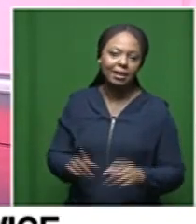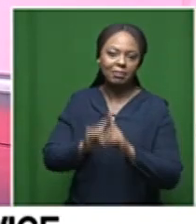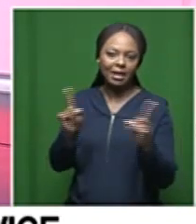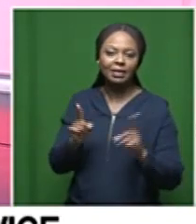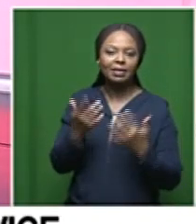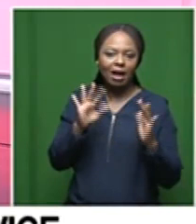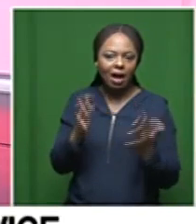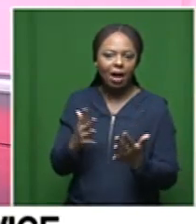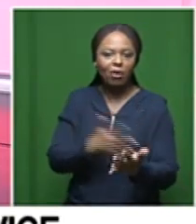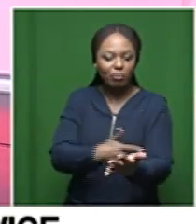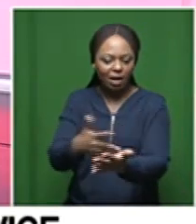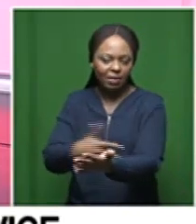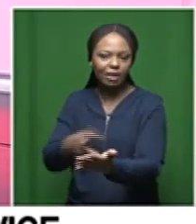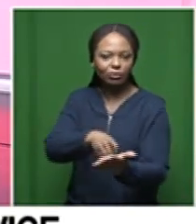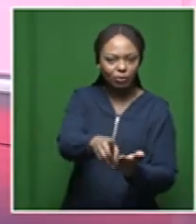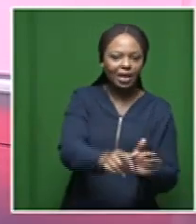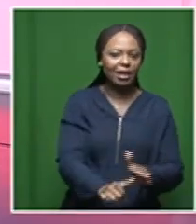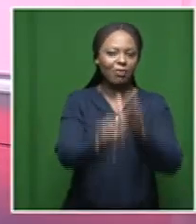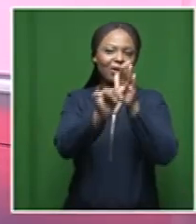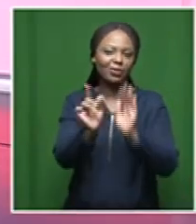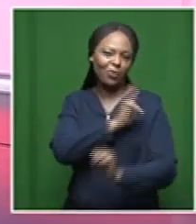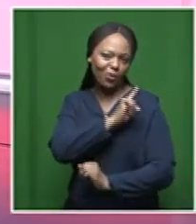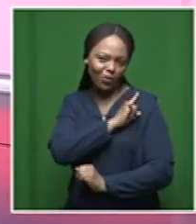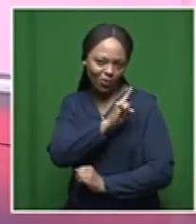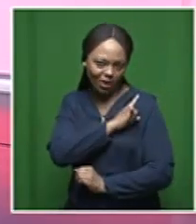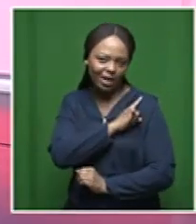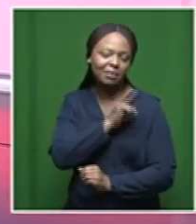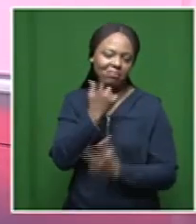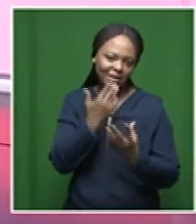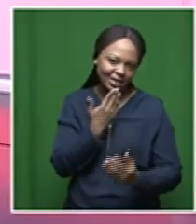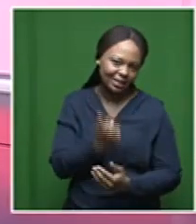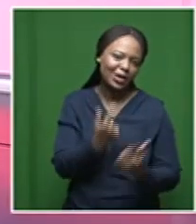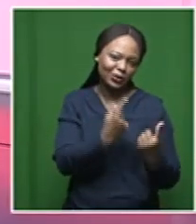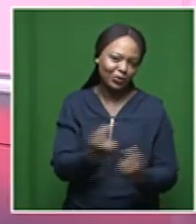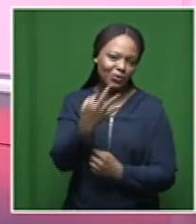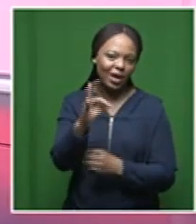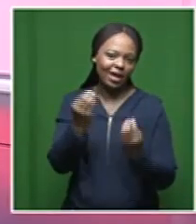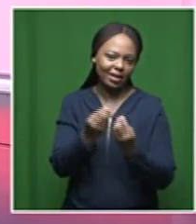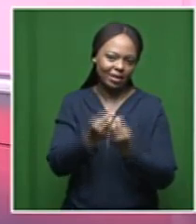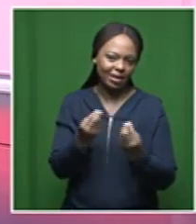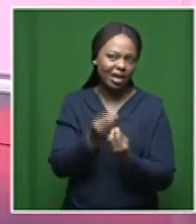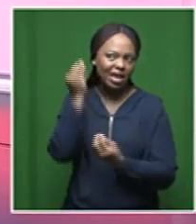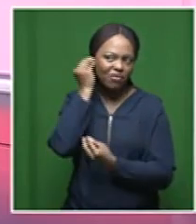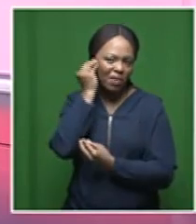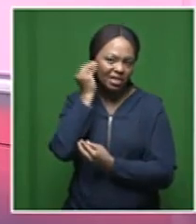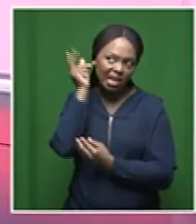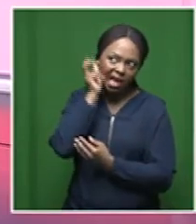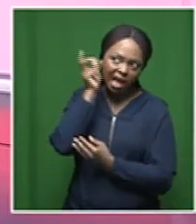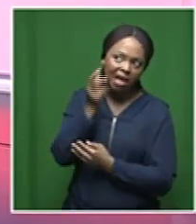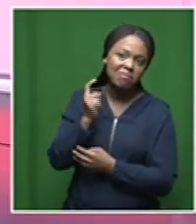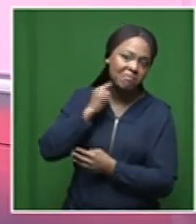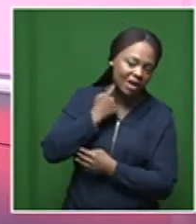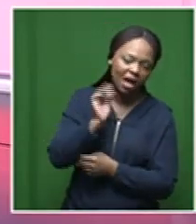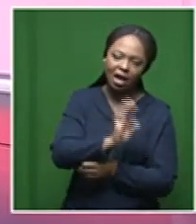of going out to donate blood and why you need to go out and do the right thing. Now, importantly, stay away from misinformation, because all the truth has